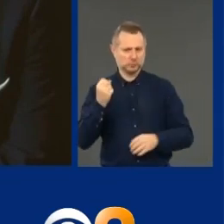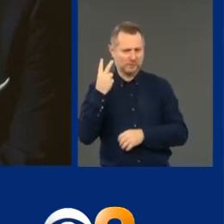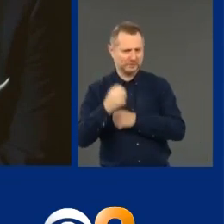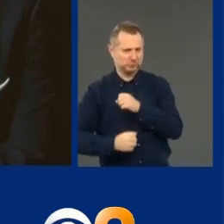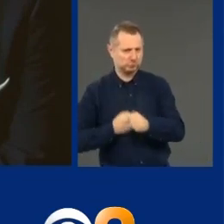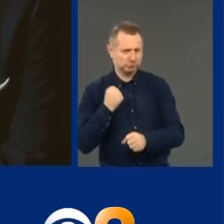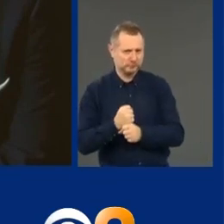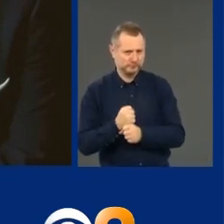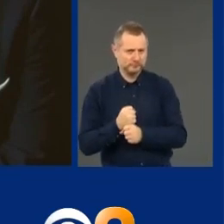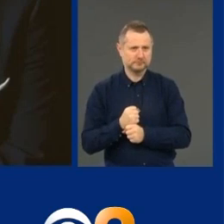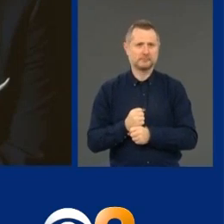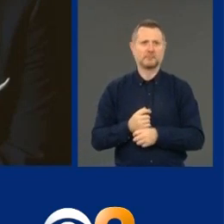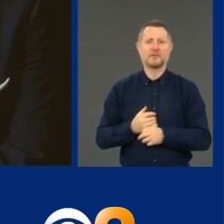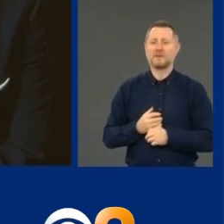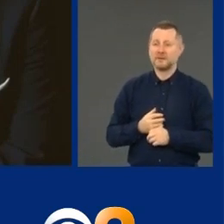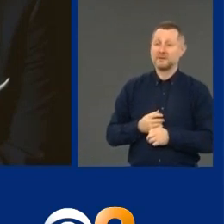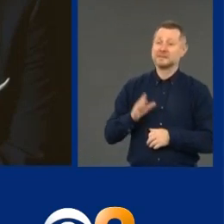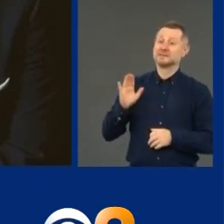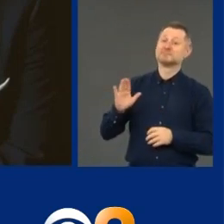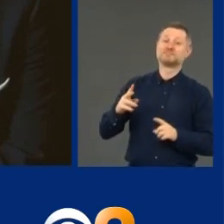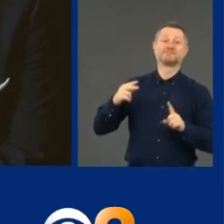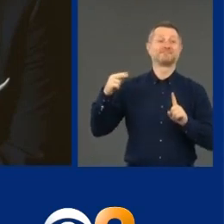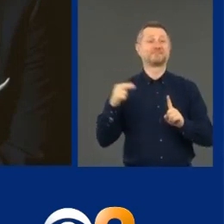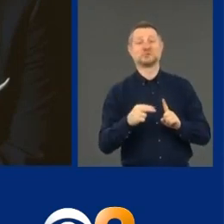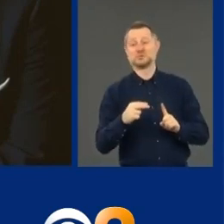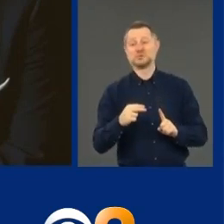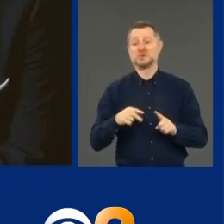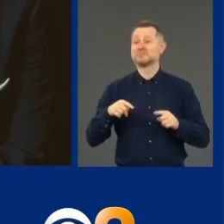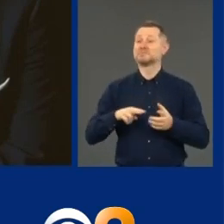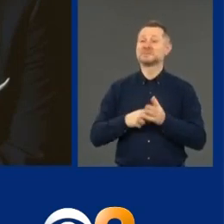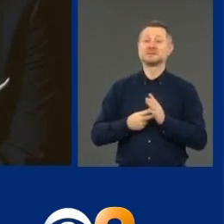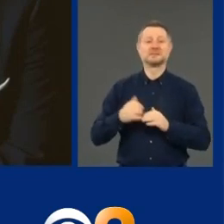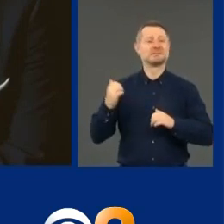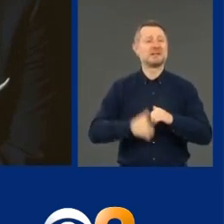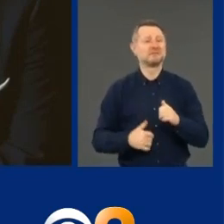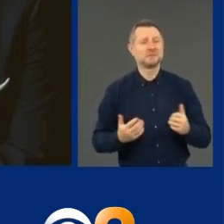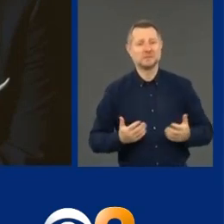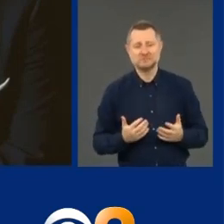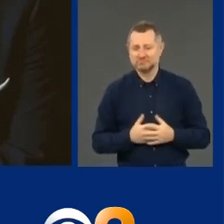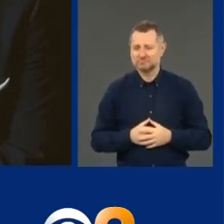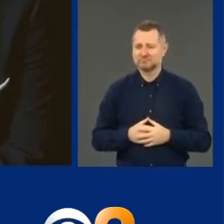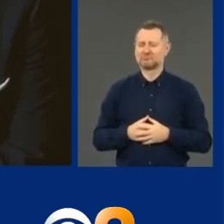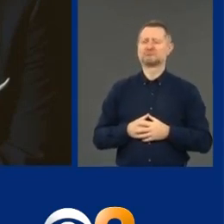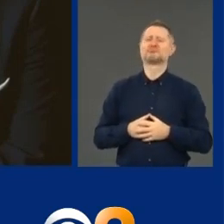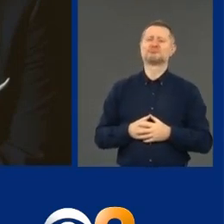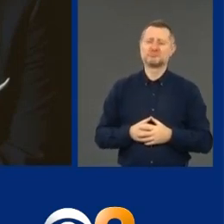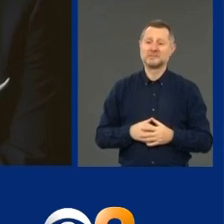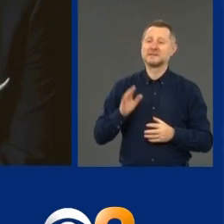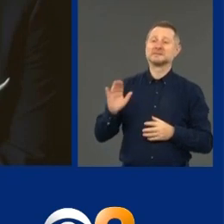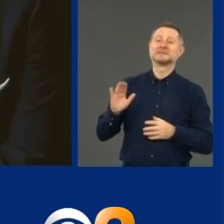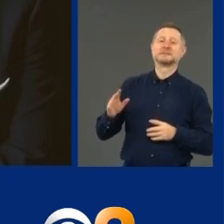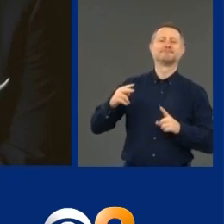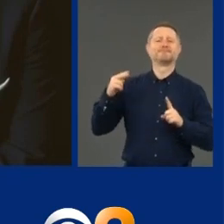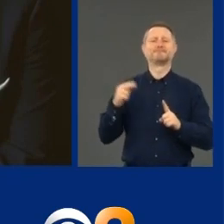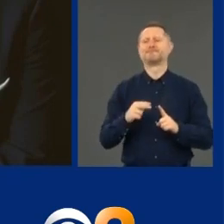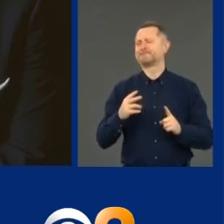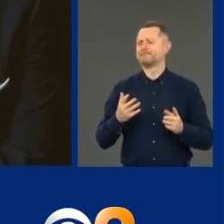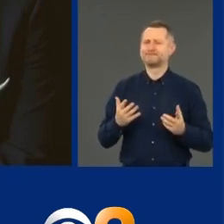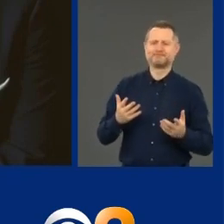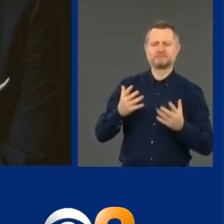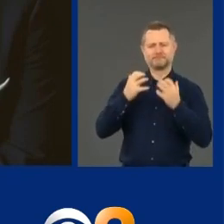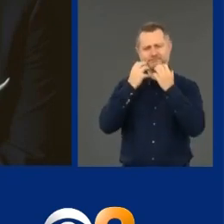governor. He had a different version of tough. He was more of the loving definition